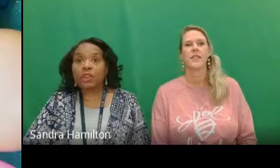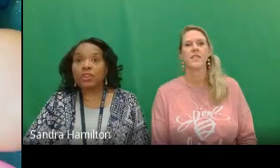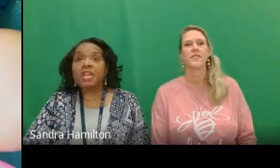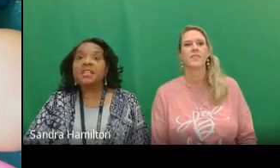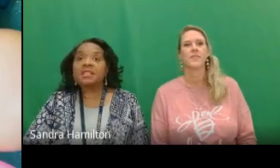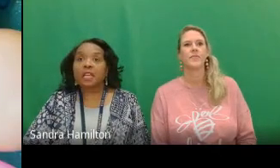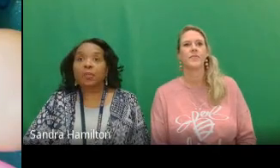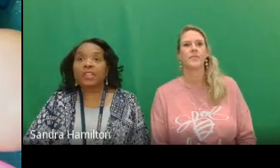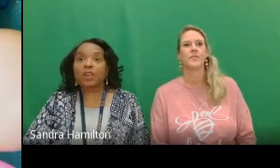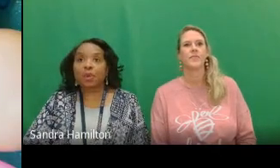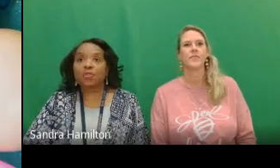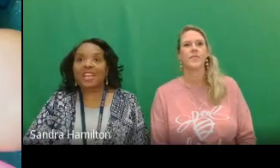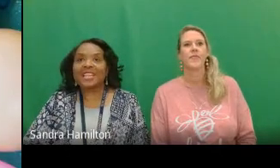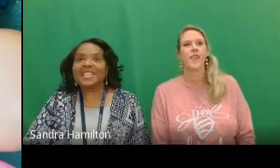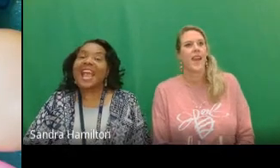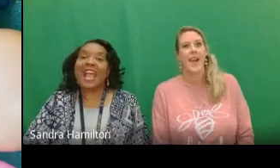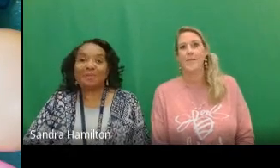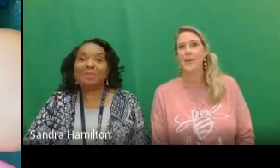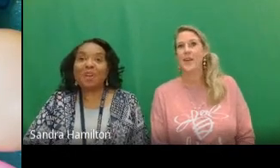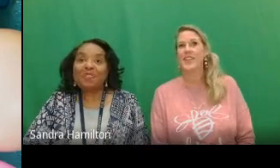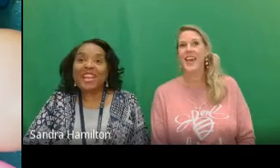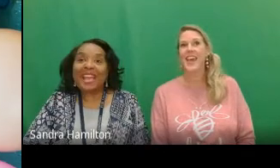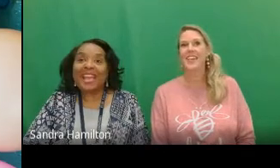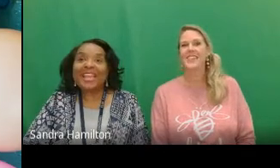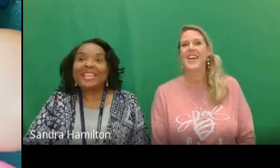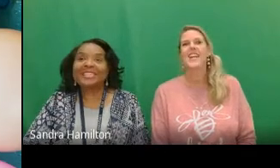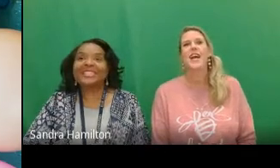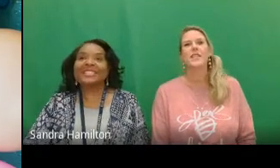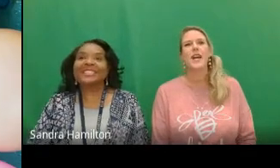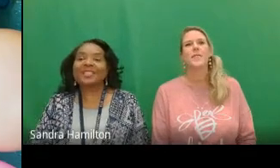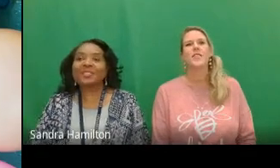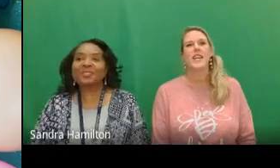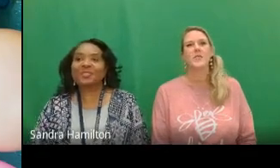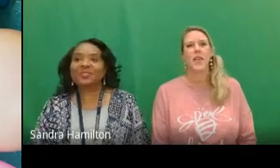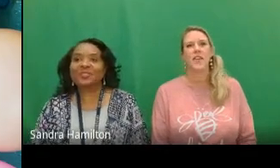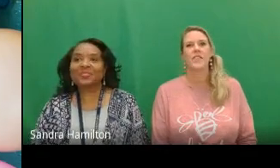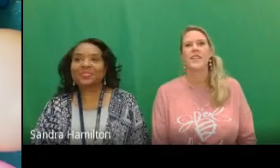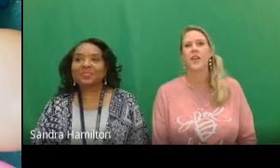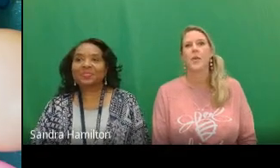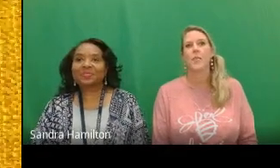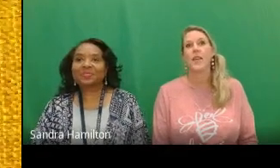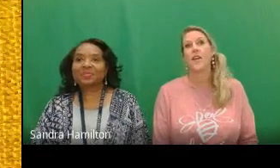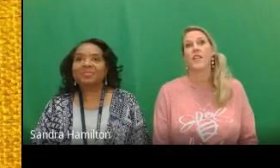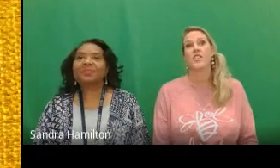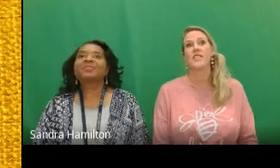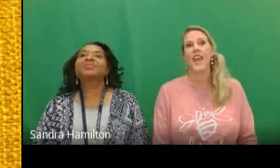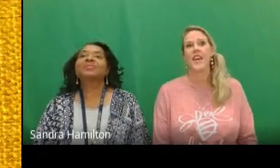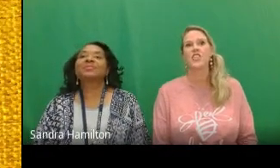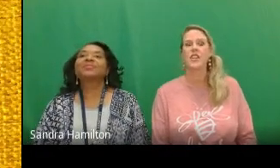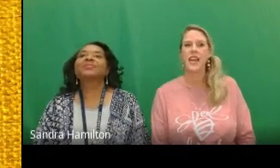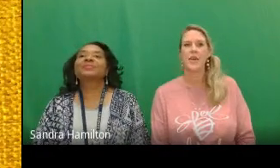Gloria Turner celebrate their birthdays. Happy birthday! Now it's time for today's weather. Let's go to our